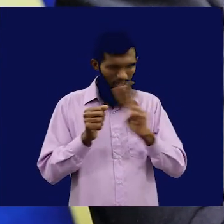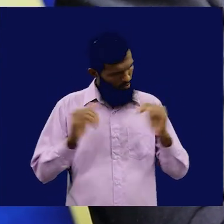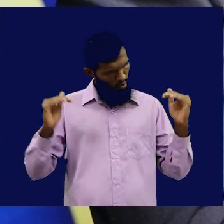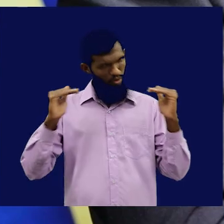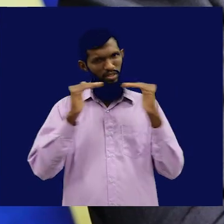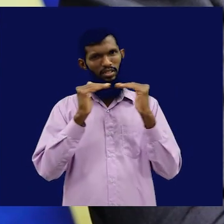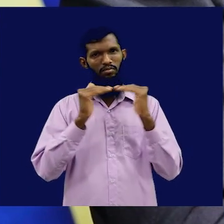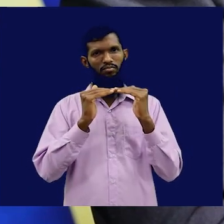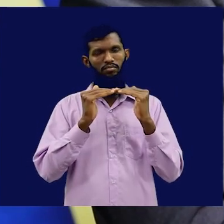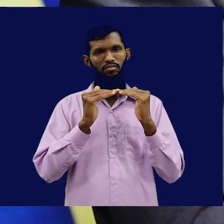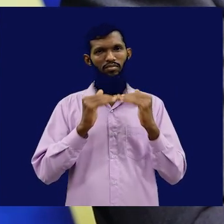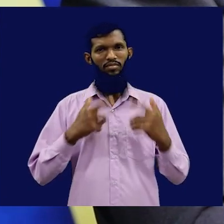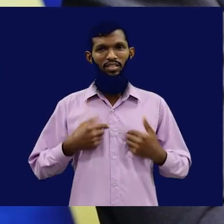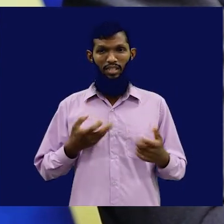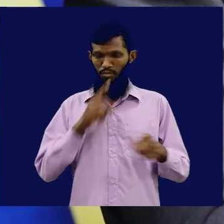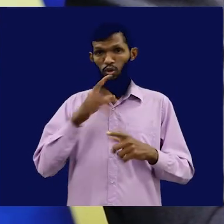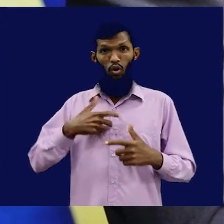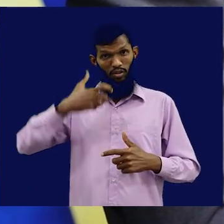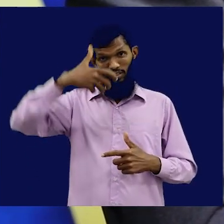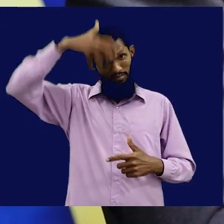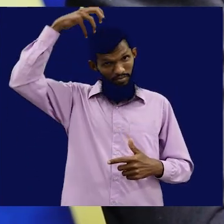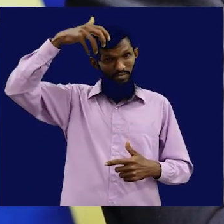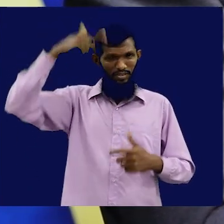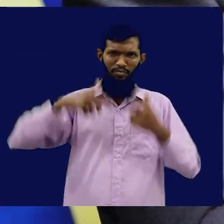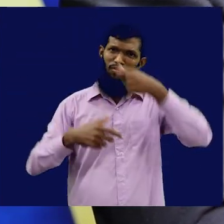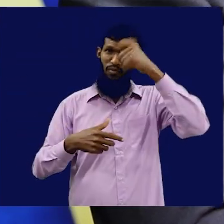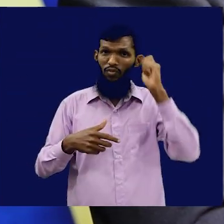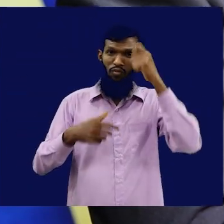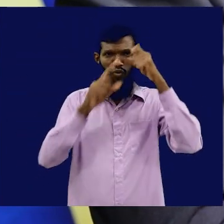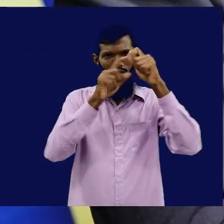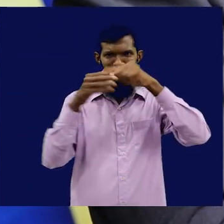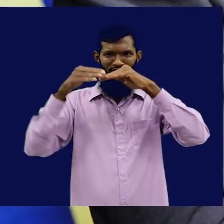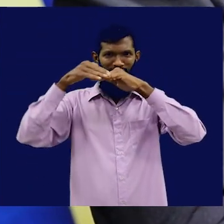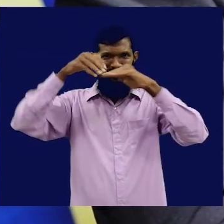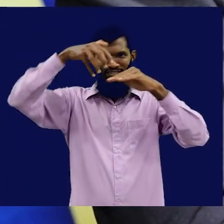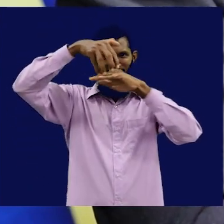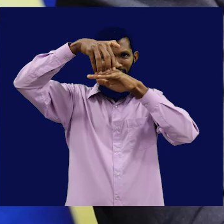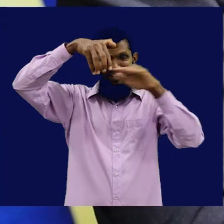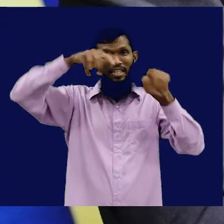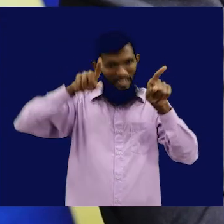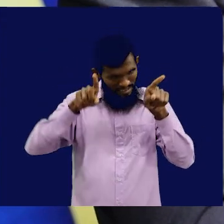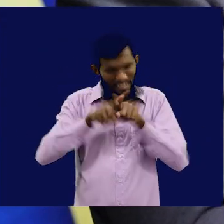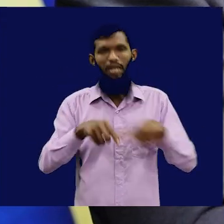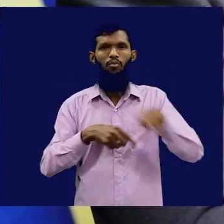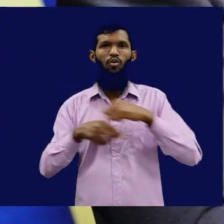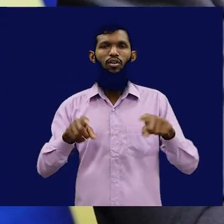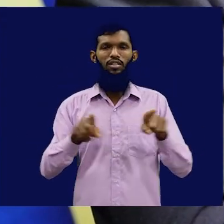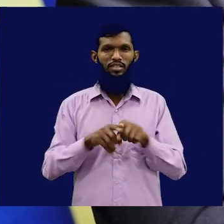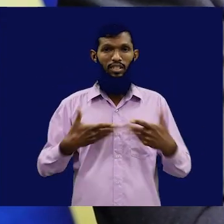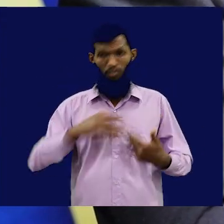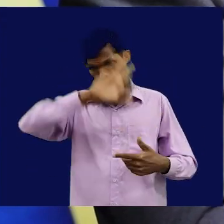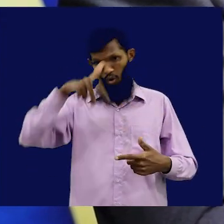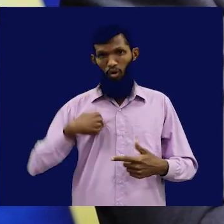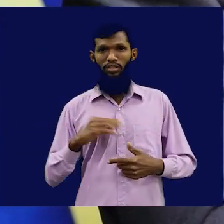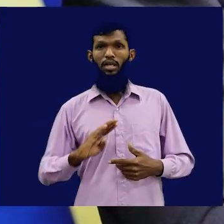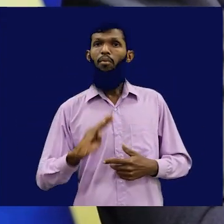Prophet sallallahu alaihi wasallam has declared, "All people are equal like the teeth of a comb. All of you are descendants of Adam, and Adam